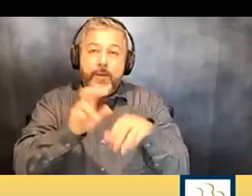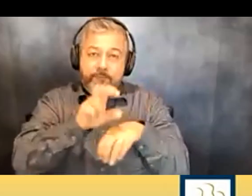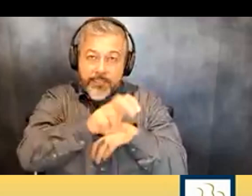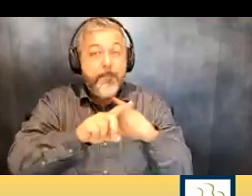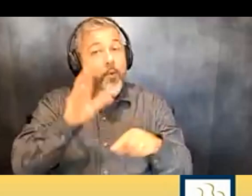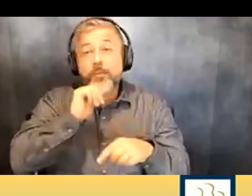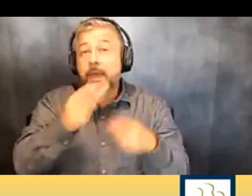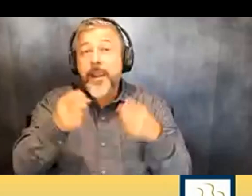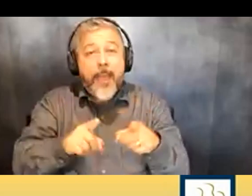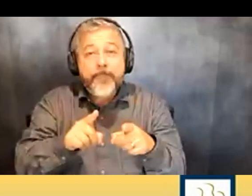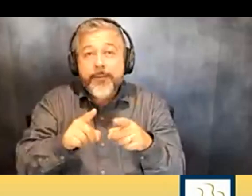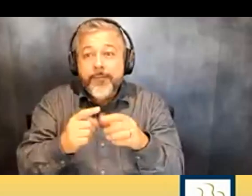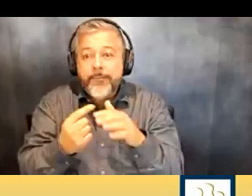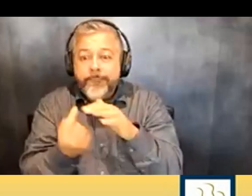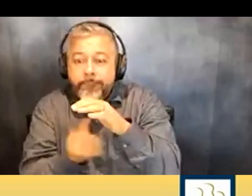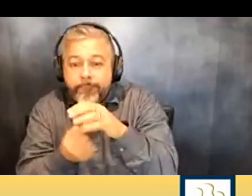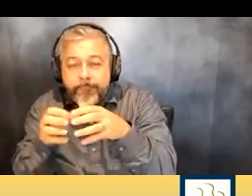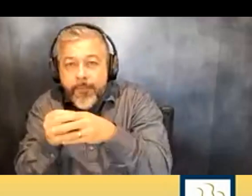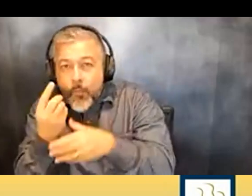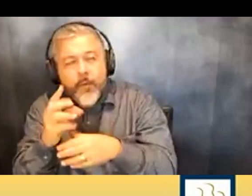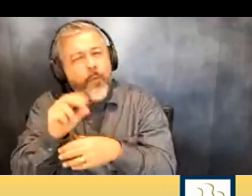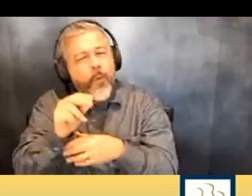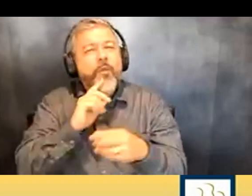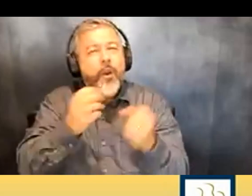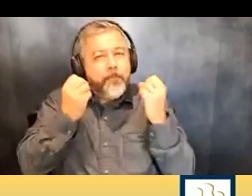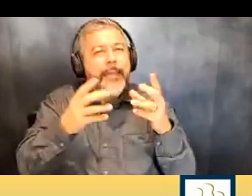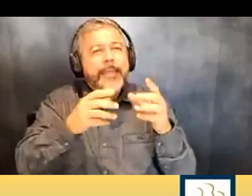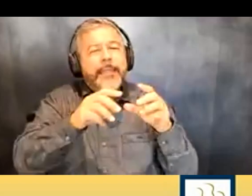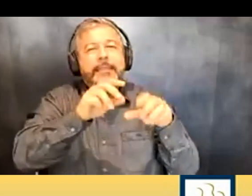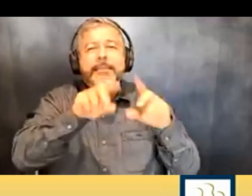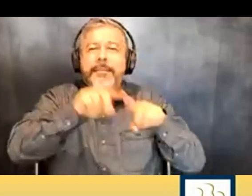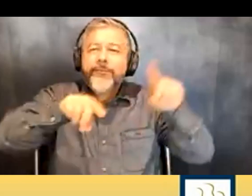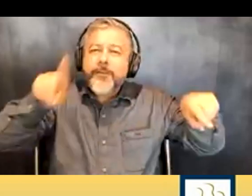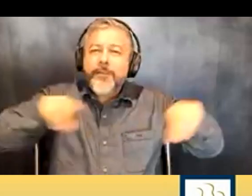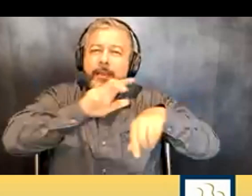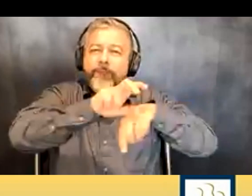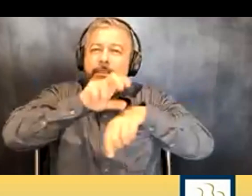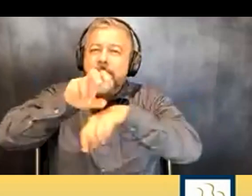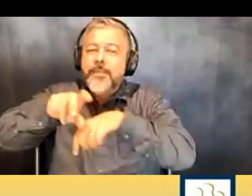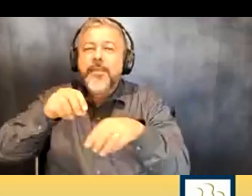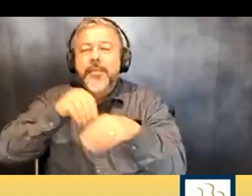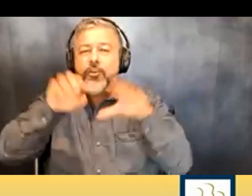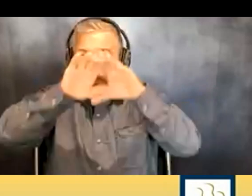in a vacuum, and that there are many other investments happening in the umbrella of CalHHS,